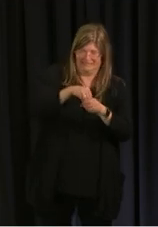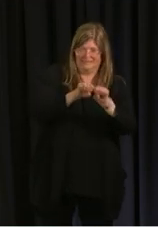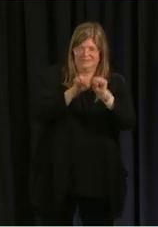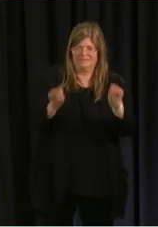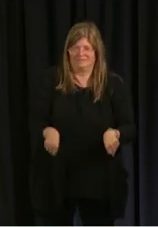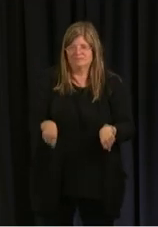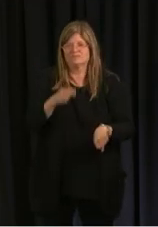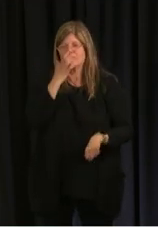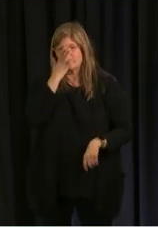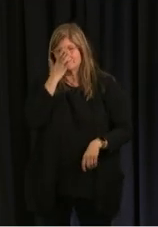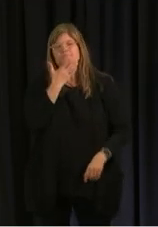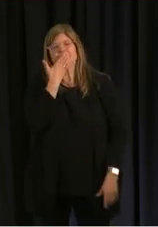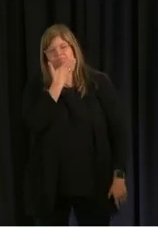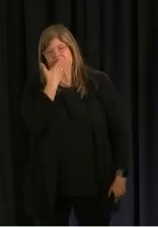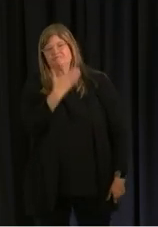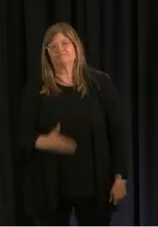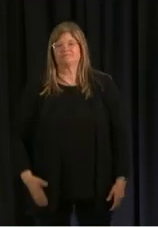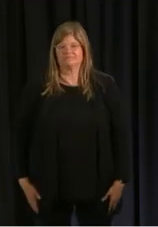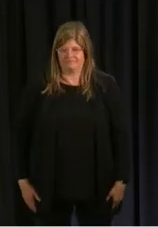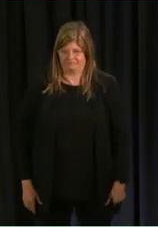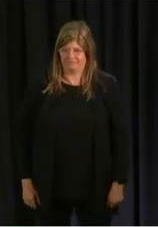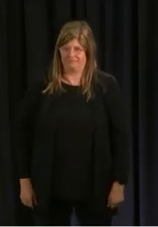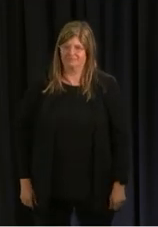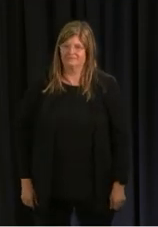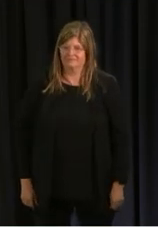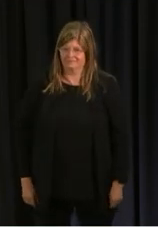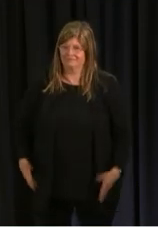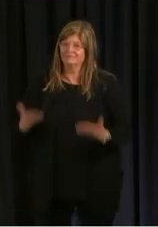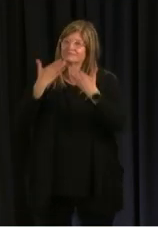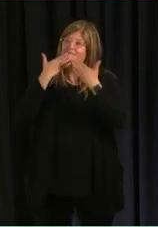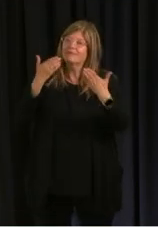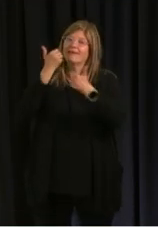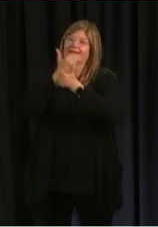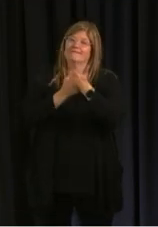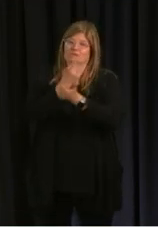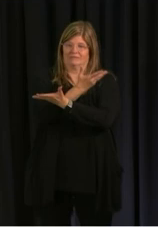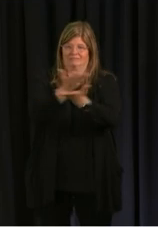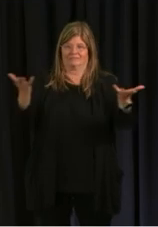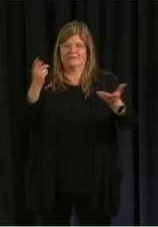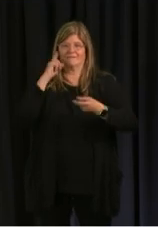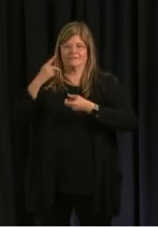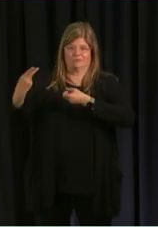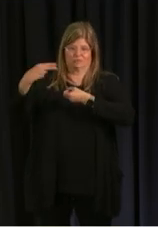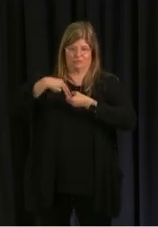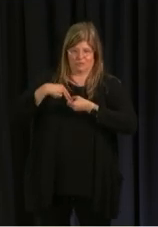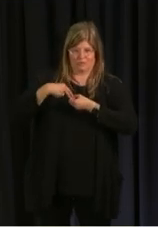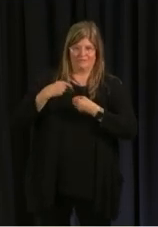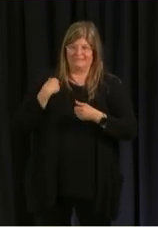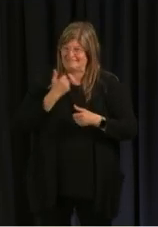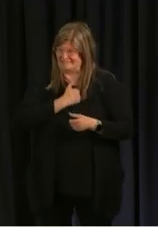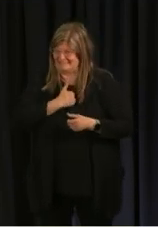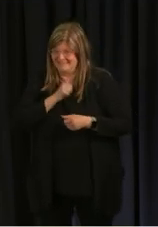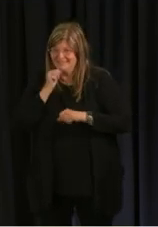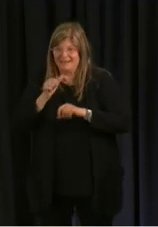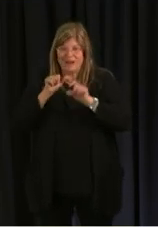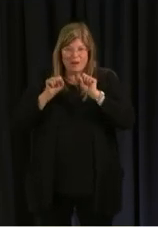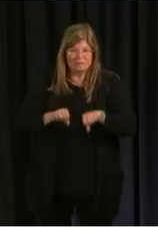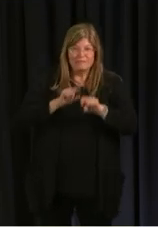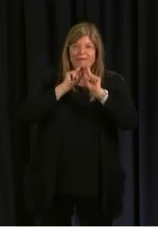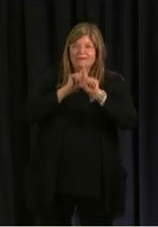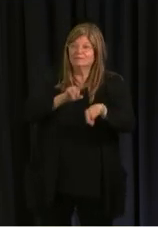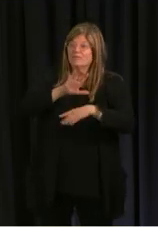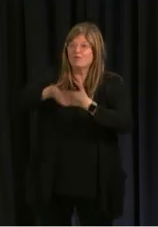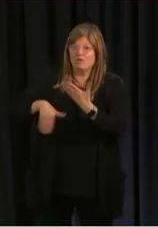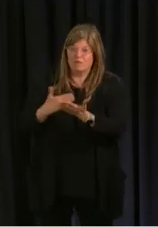Thank you, Dr. Shaw. I want to thank everybody for joining us today. If we weren't able to get to your questions, our MOKers